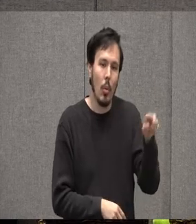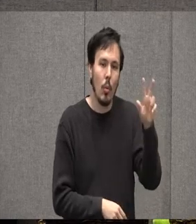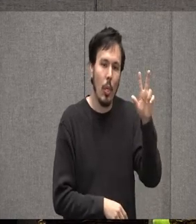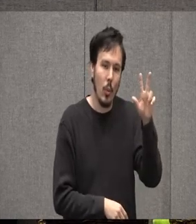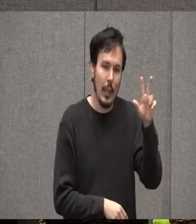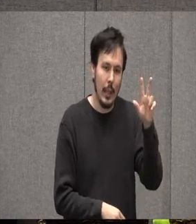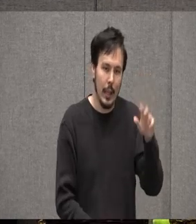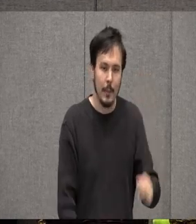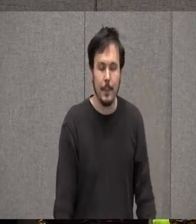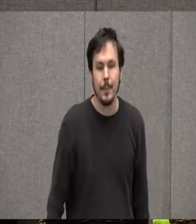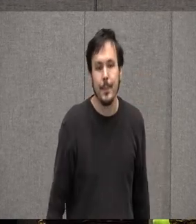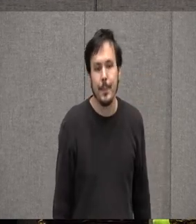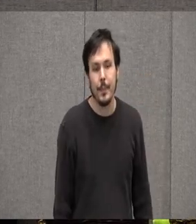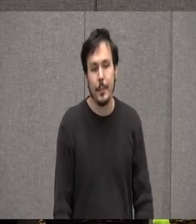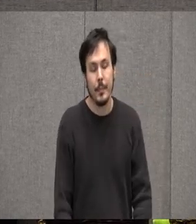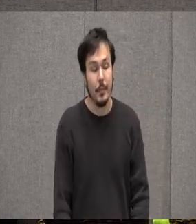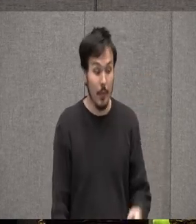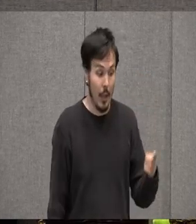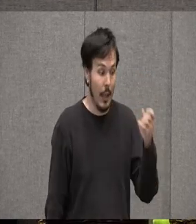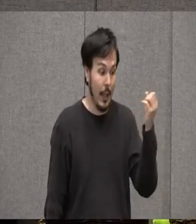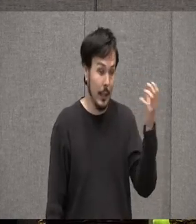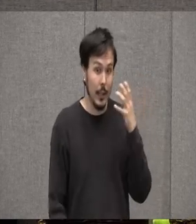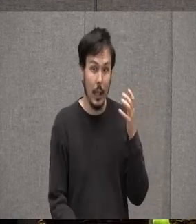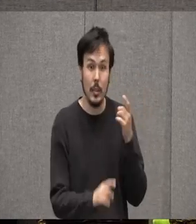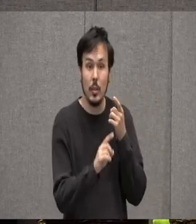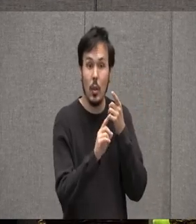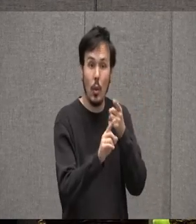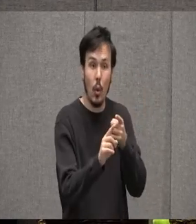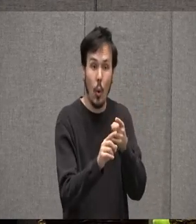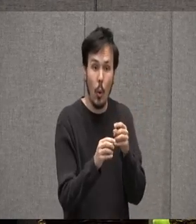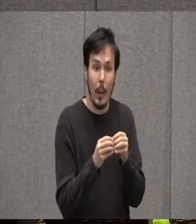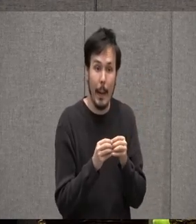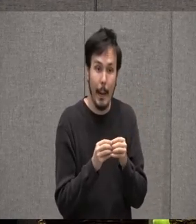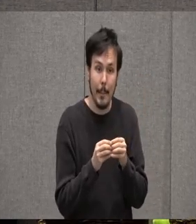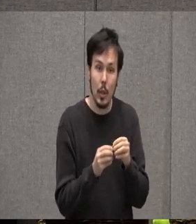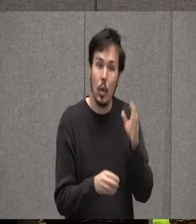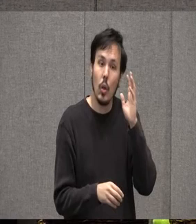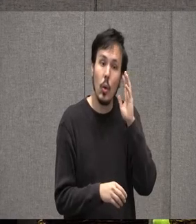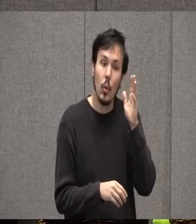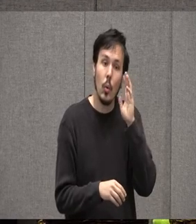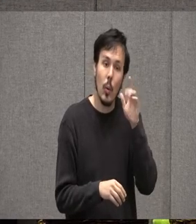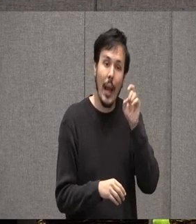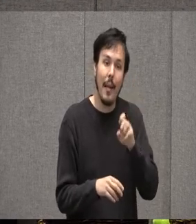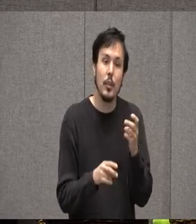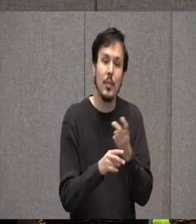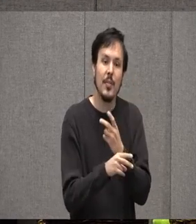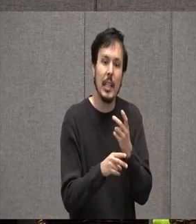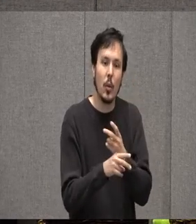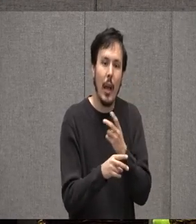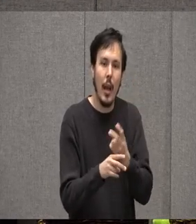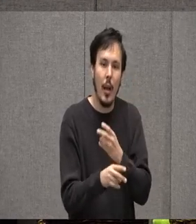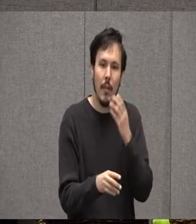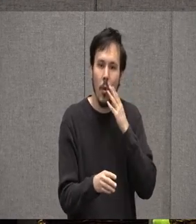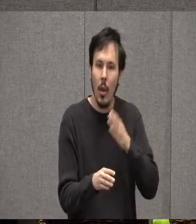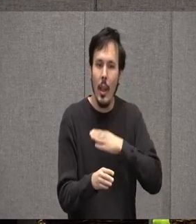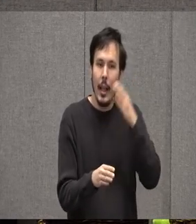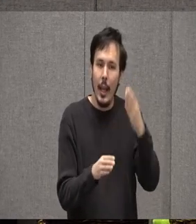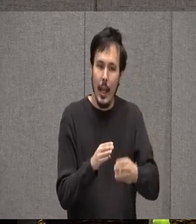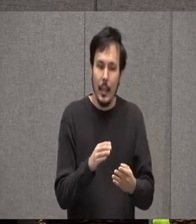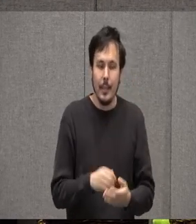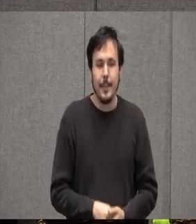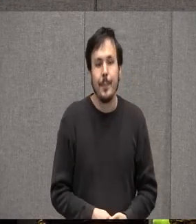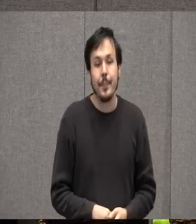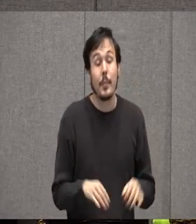and we are told what the target number is that we're going to be having to figure out in the puzzle, as well as